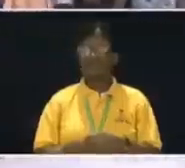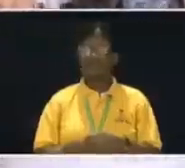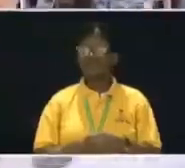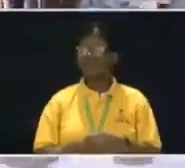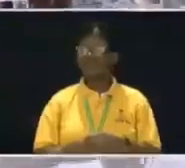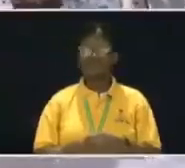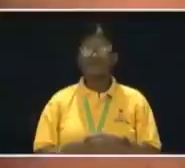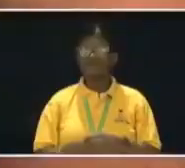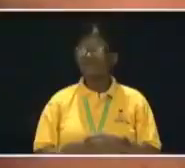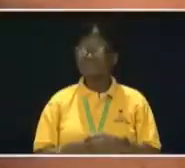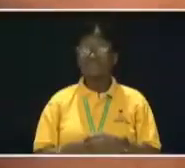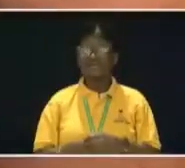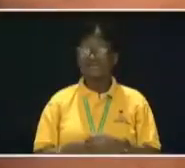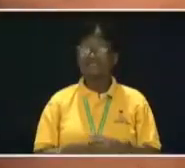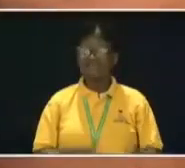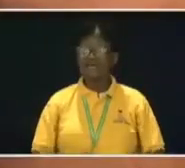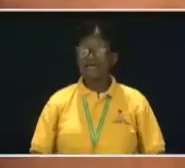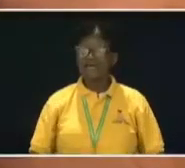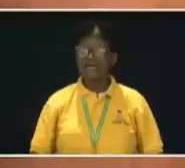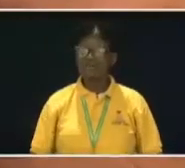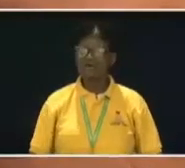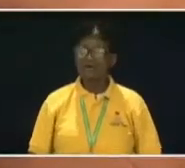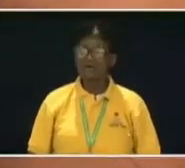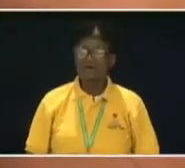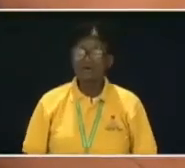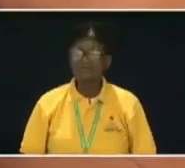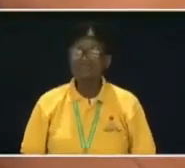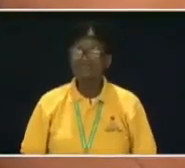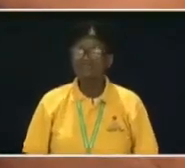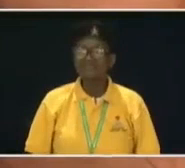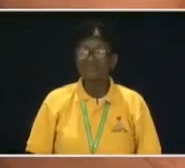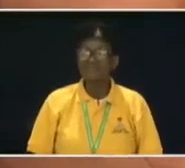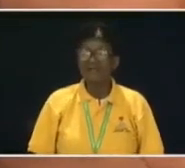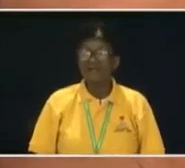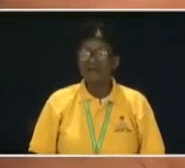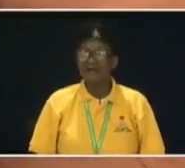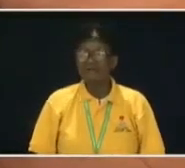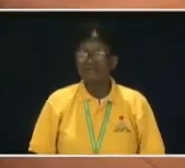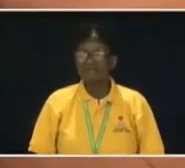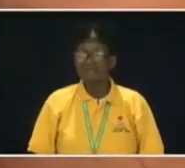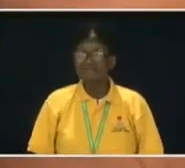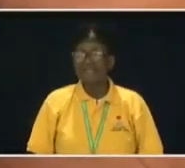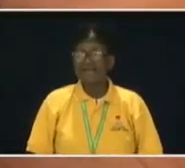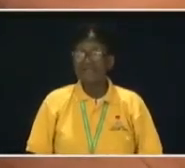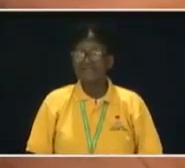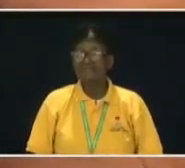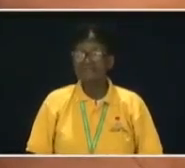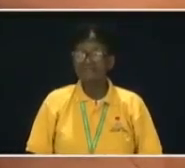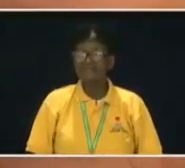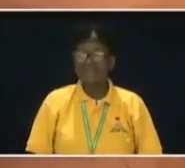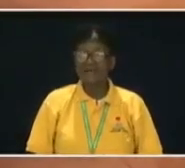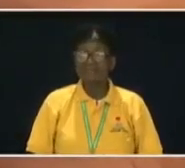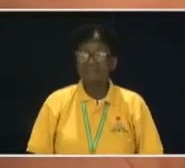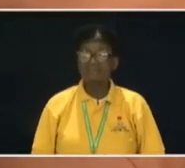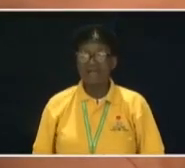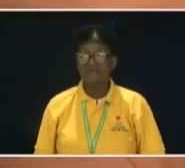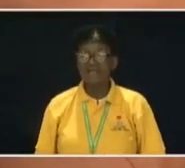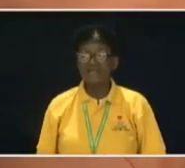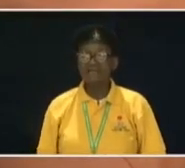Kerendri Kerunde Remoko Runde Remoko Shikere Makatani Kere Moko Shindi.